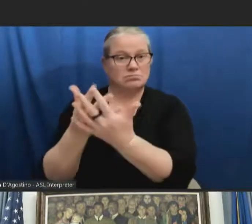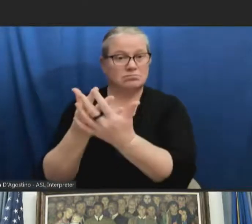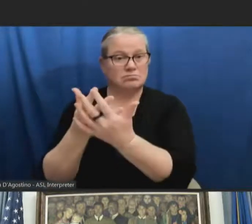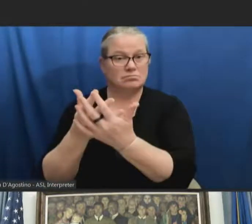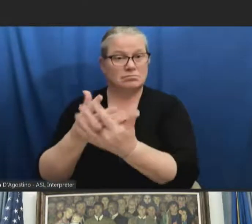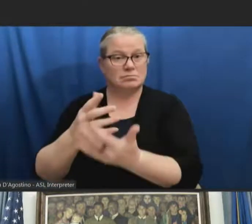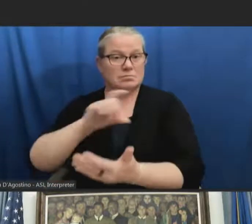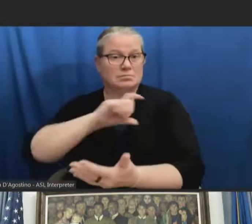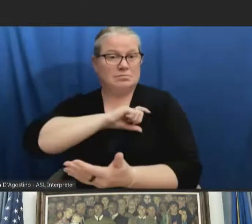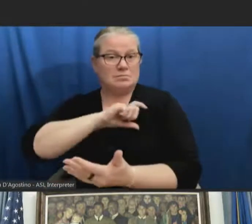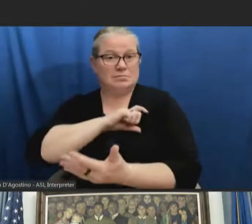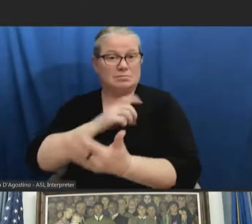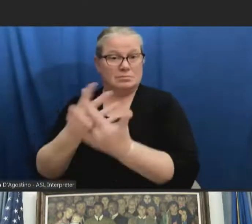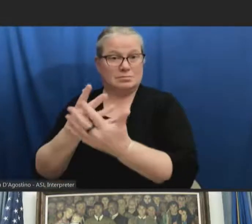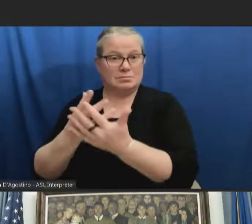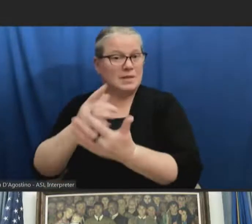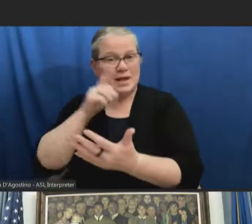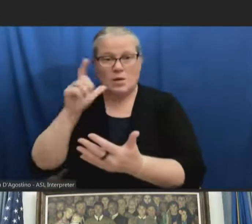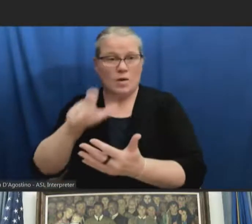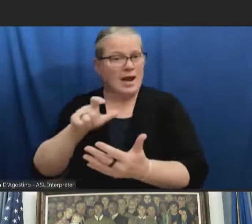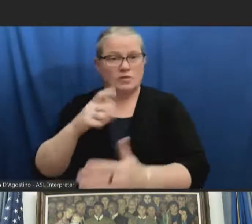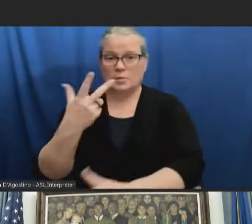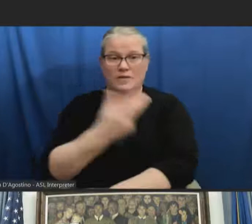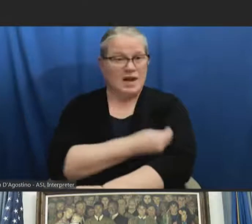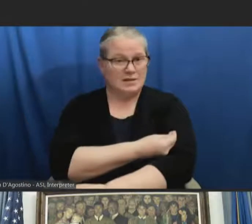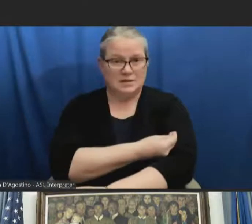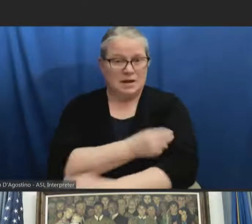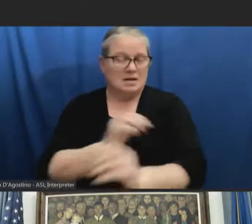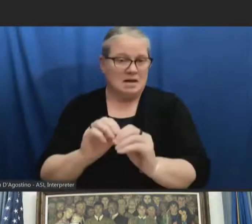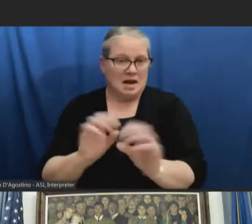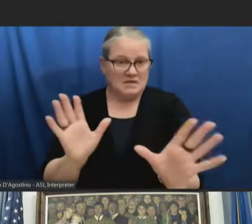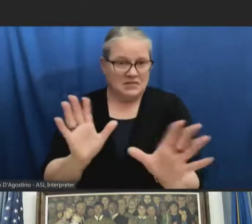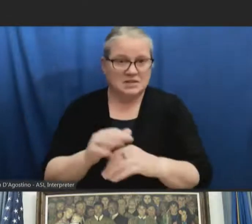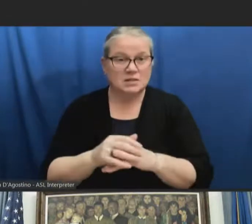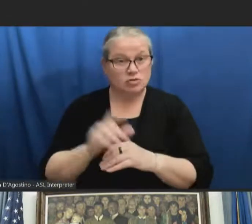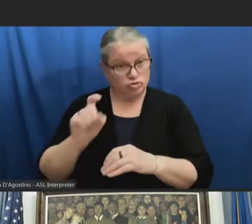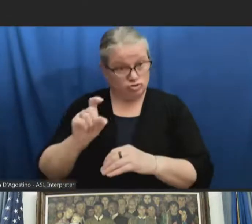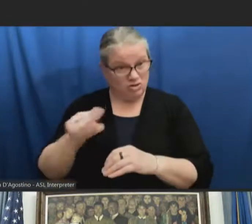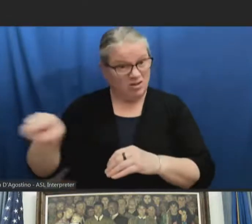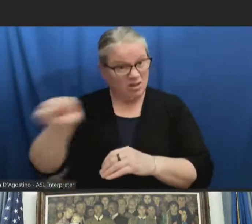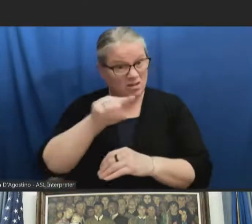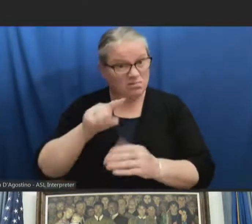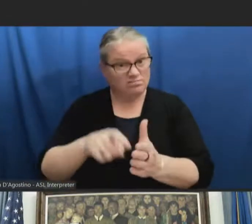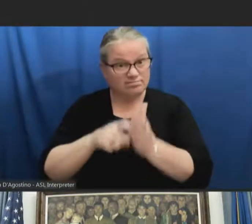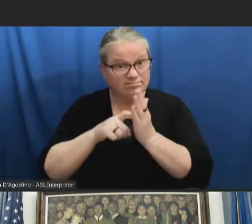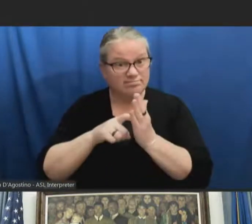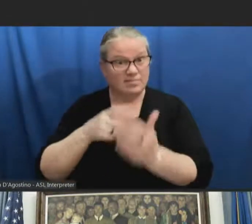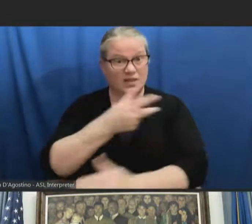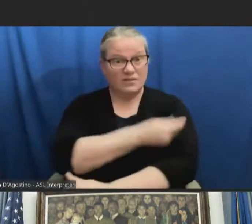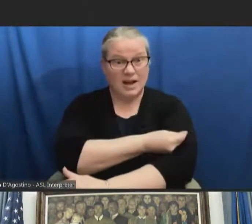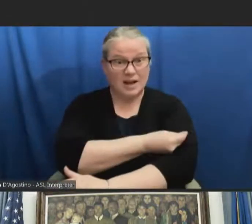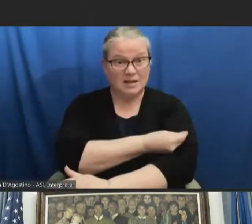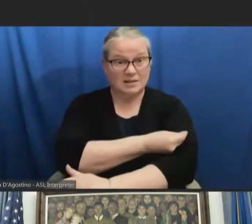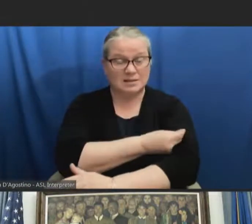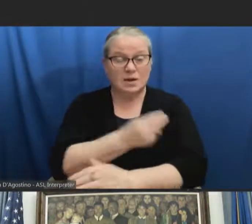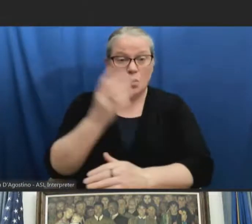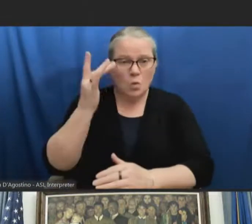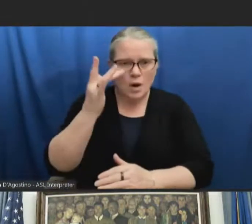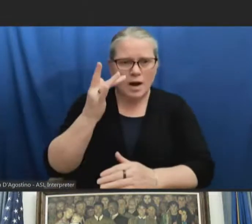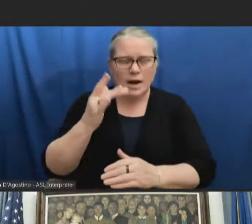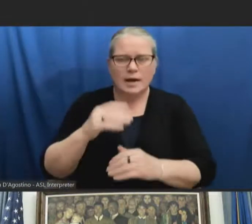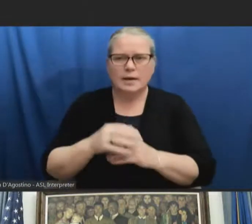to get vaccinated. Is there a concern that maybe they should be? I know I think the percentage